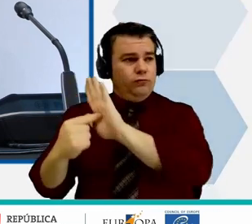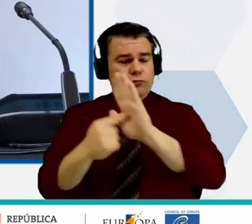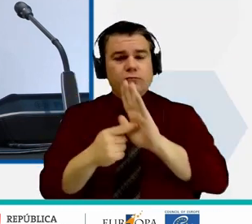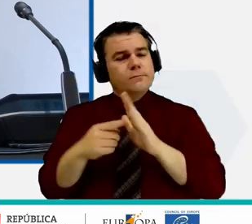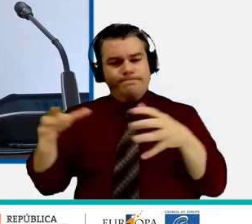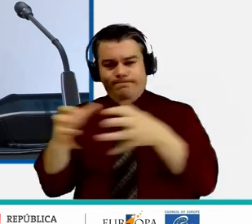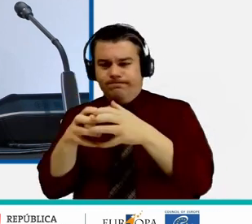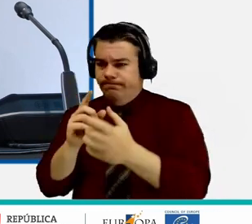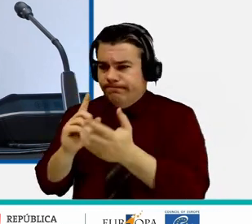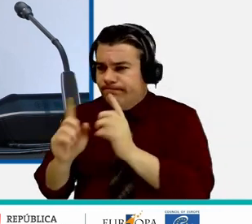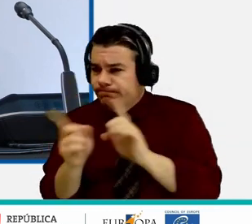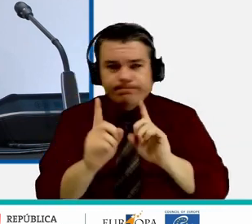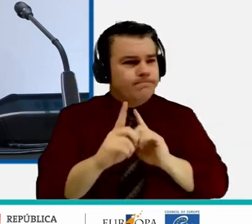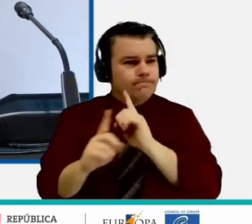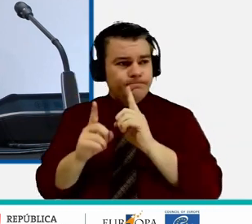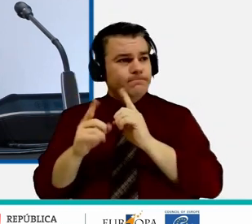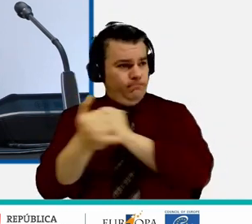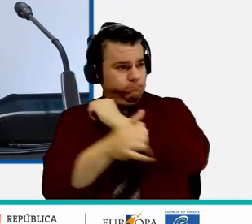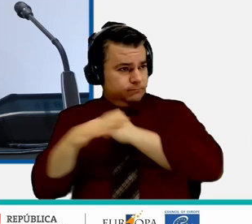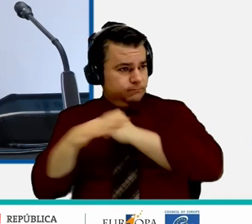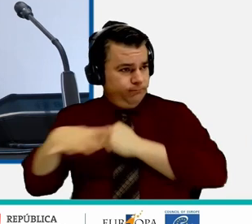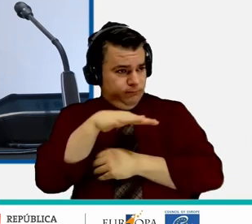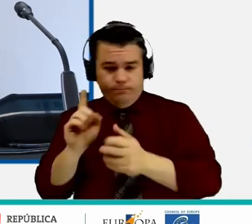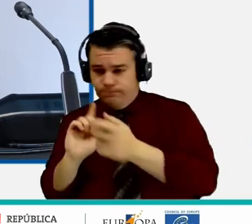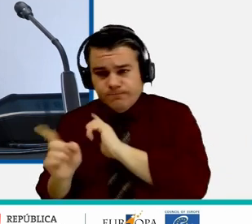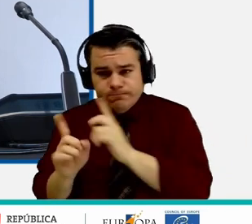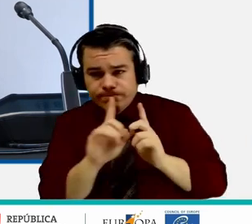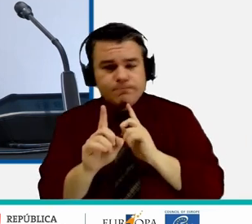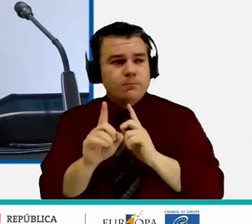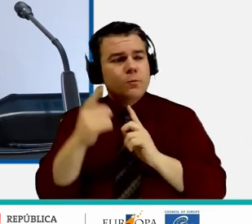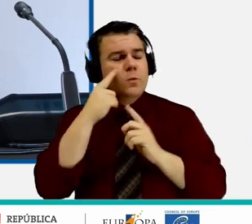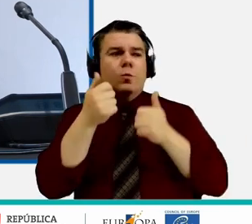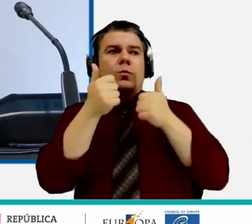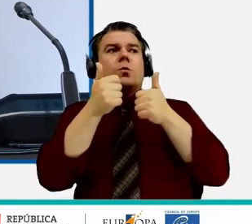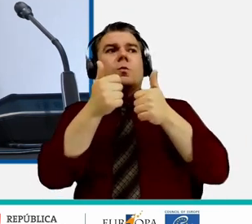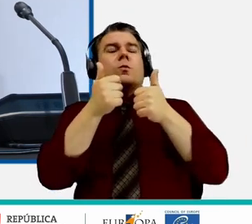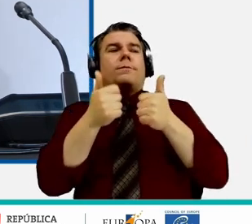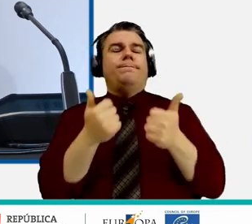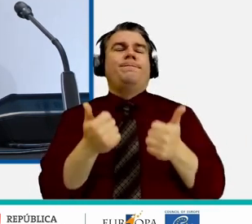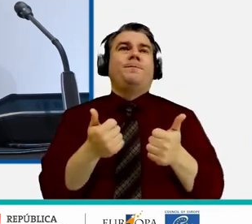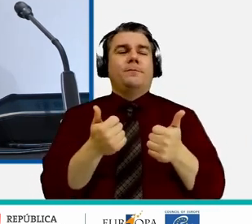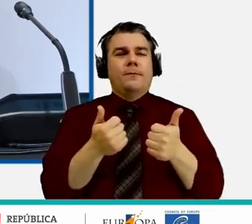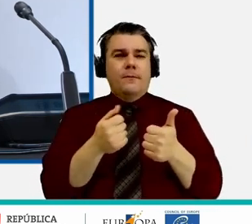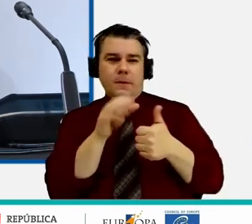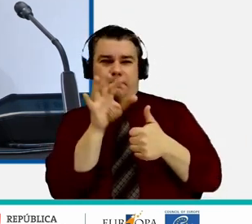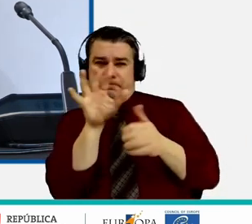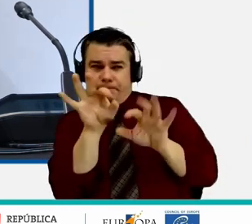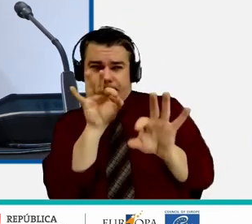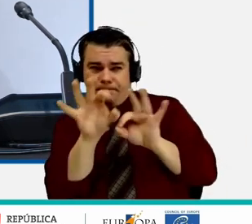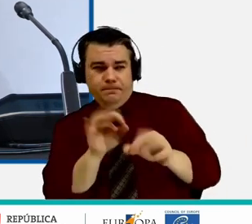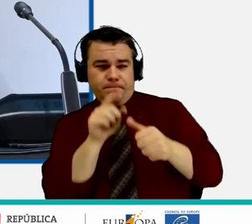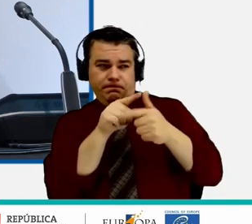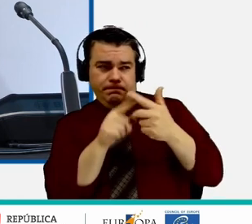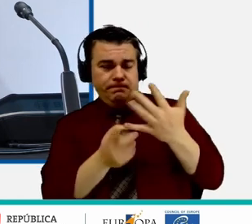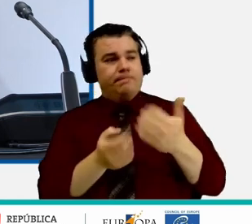have on the national platform, we saw a lot of benefits. I can just highlight some of them. For example,